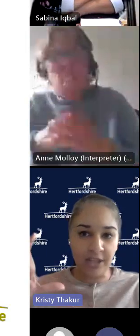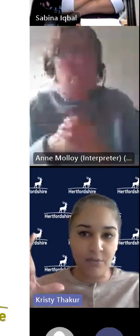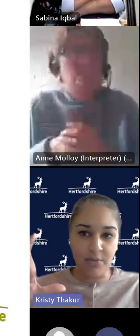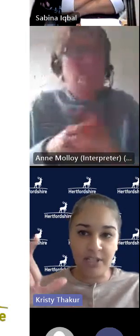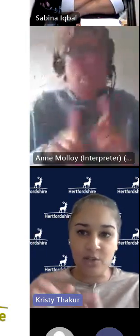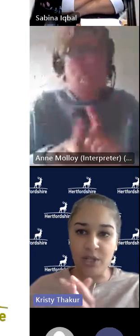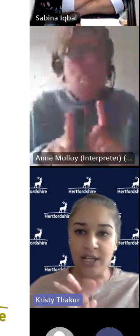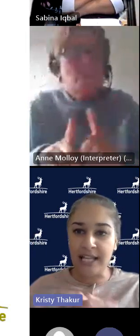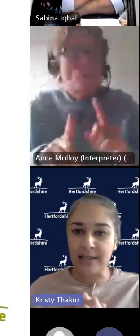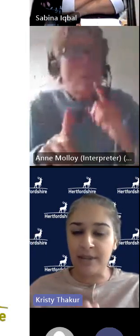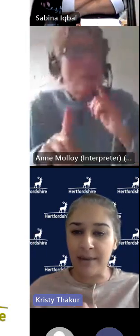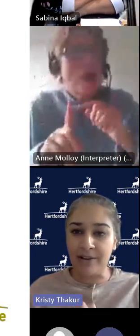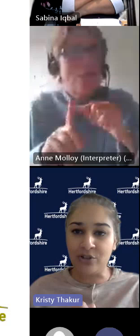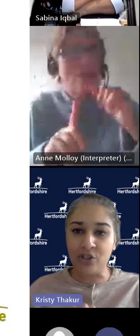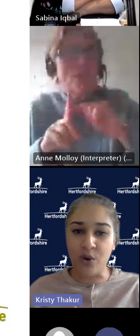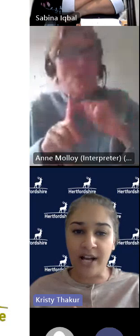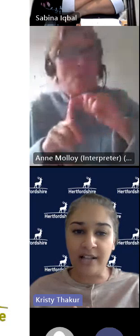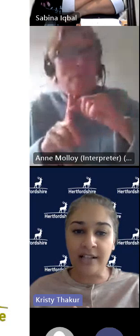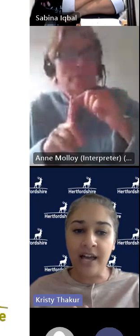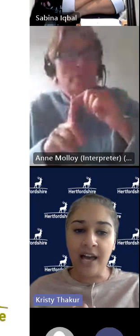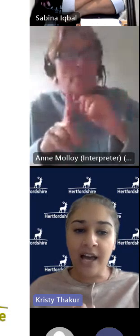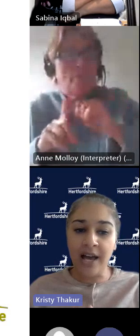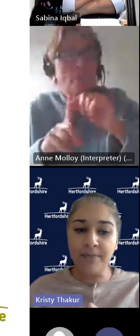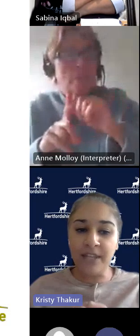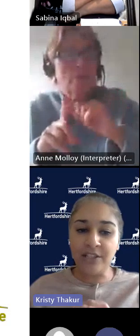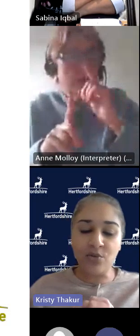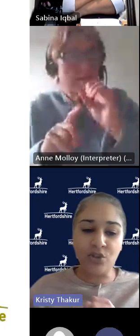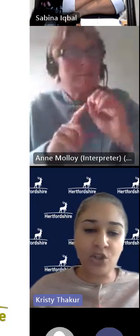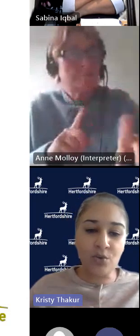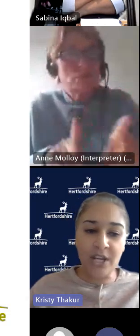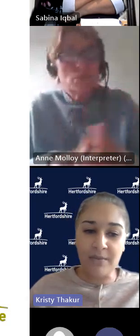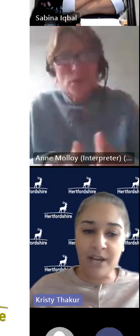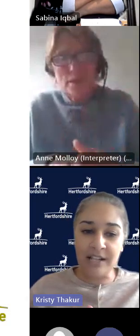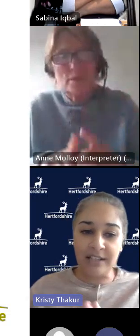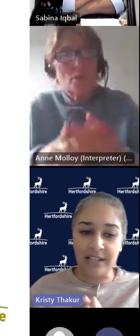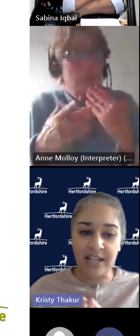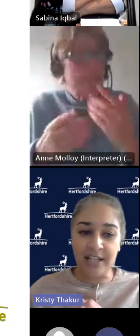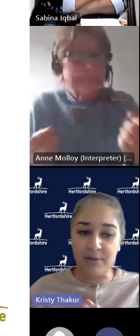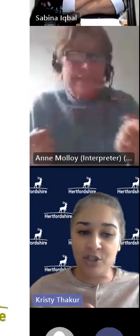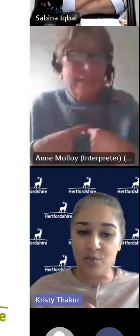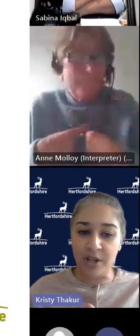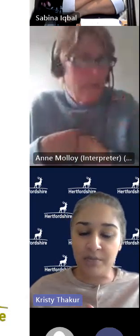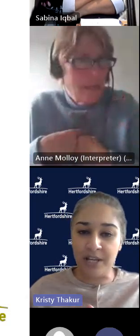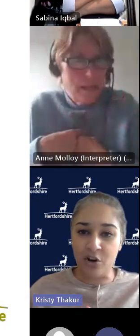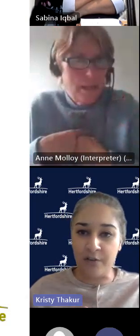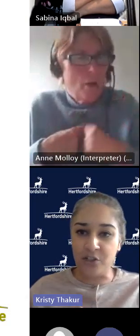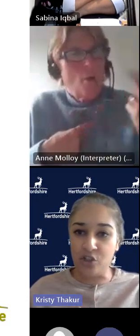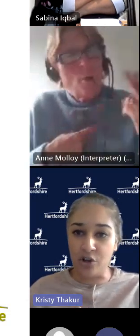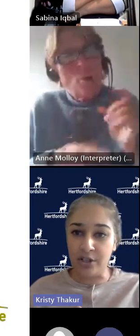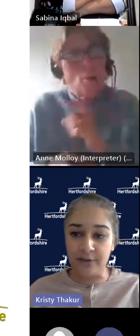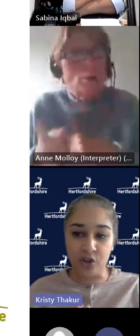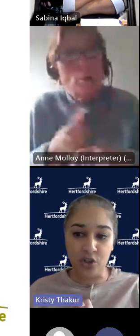some of the thermometers, we can get some of them out as well. So do email